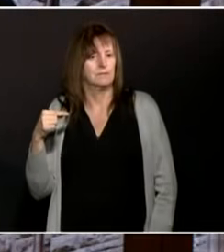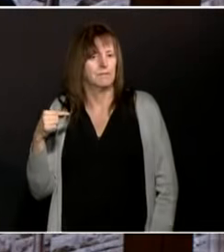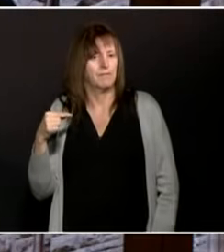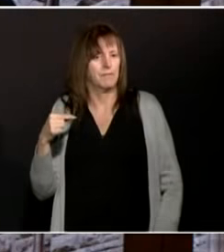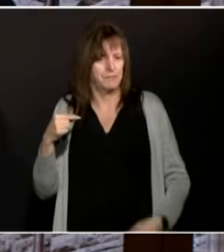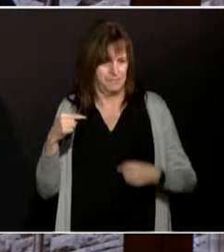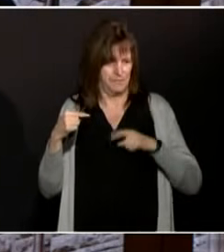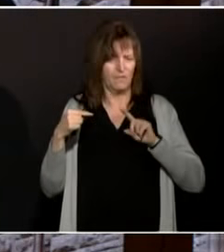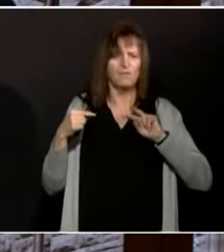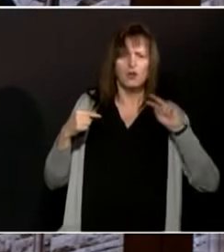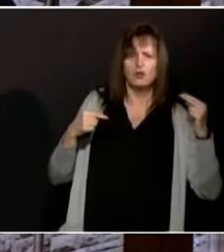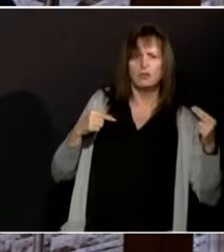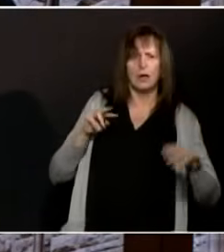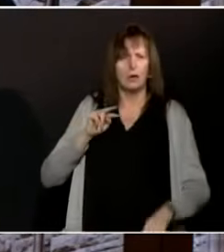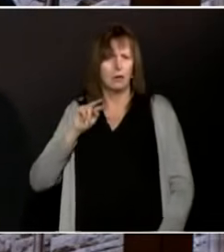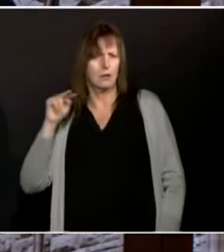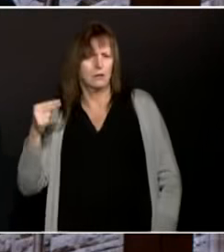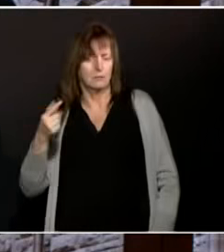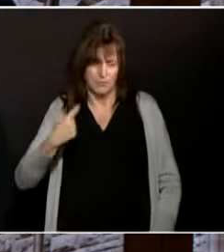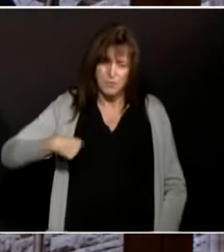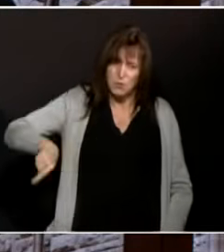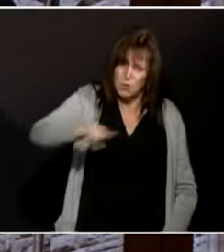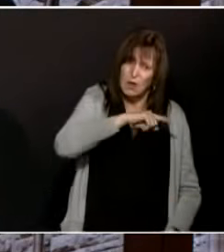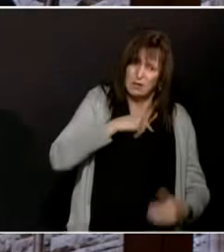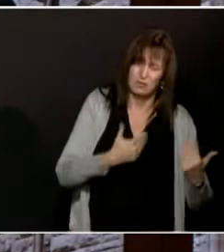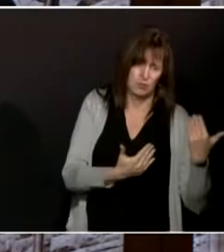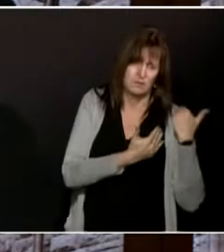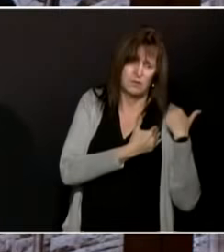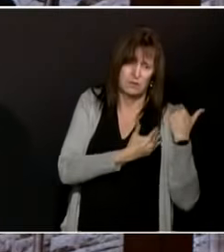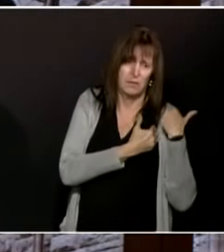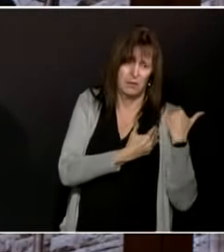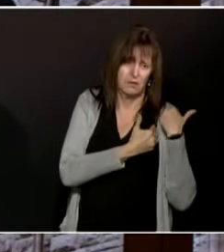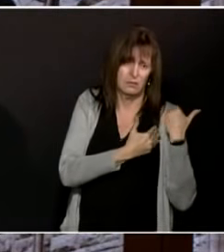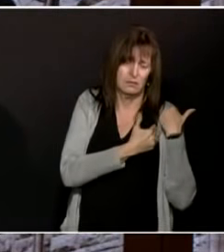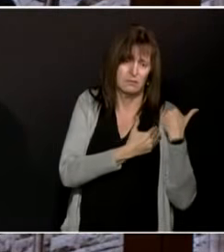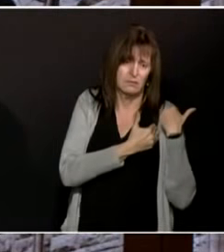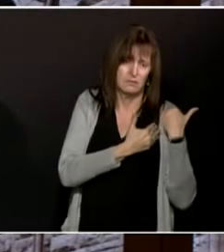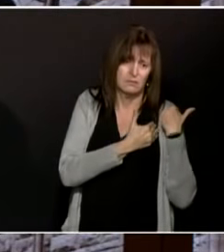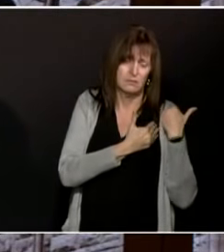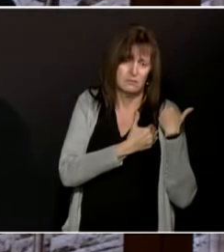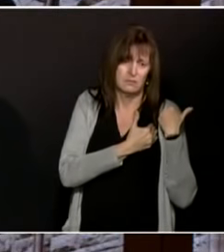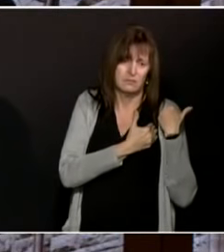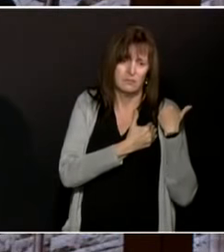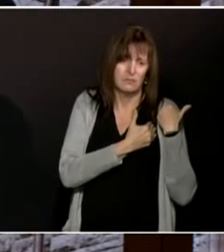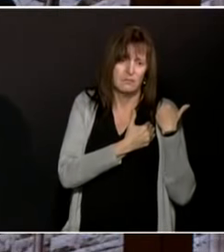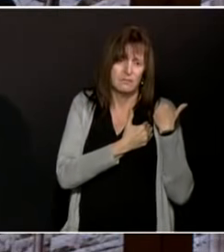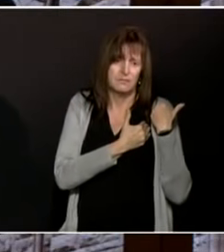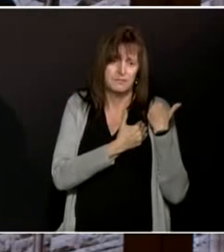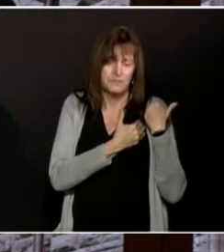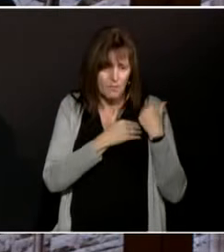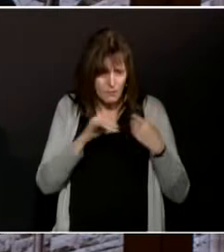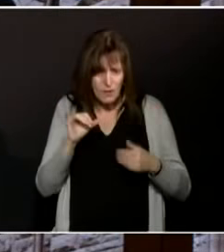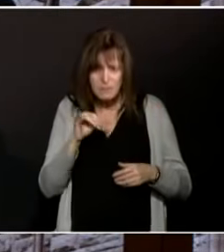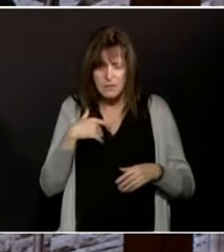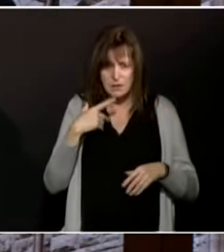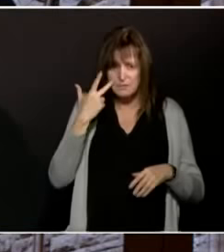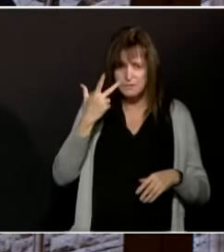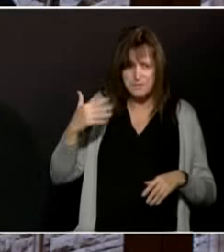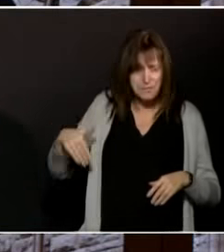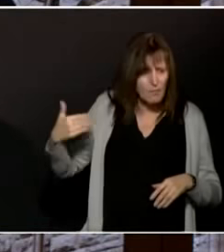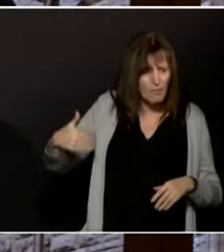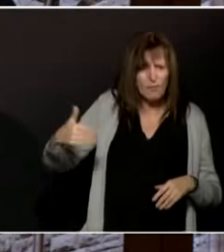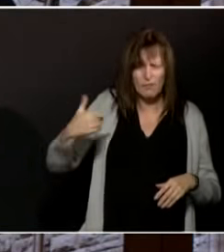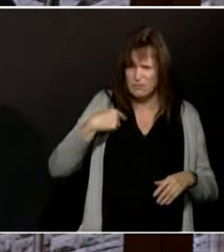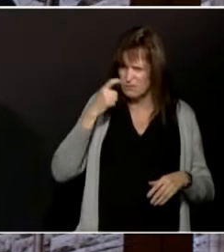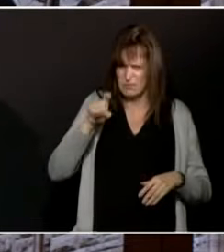on this one here. And the other epidemic I'm talking about and I'm seeing over the last while is that as we've done and we've had